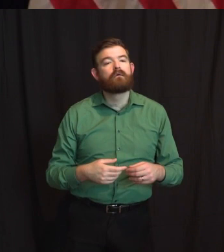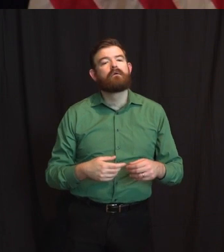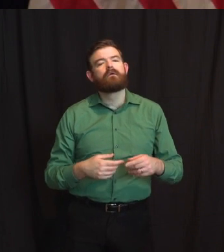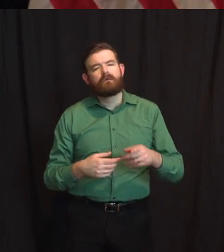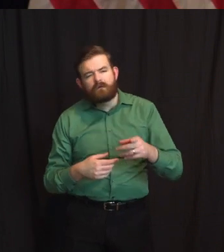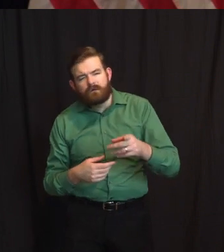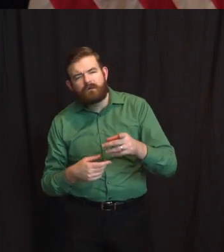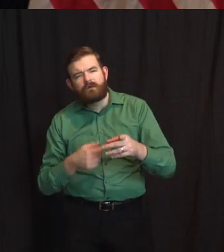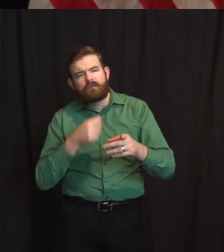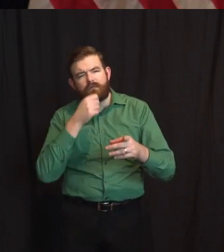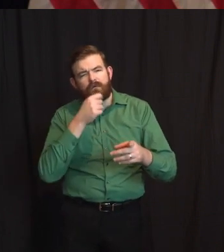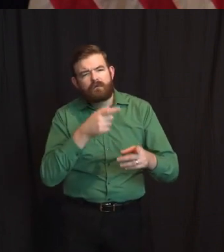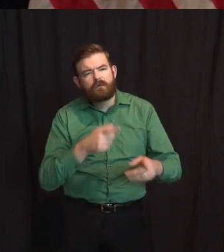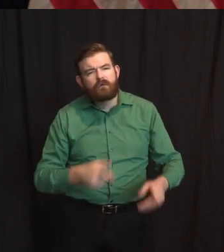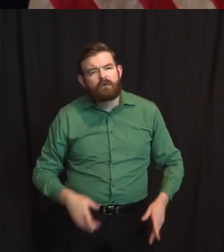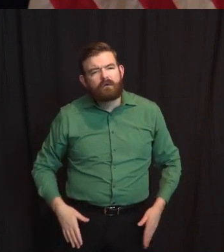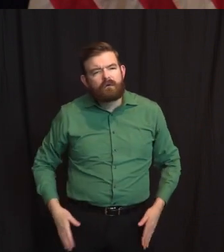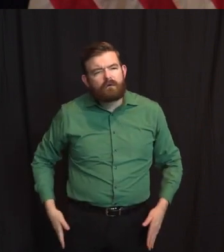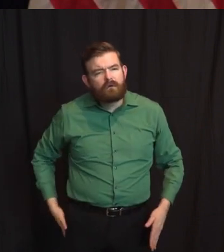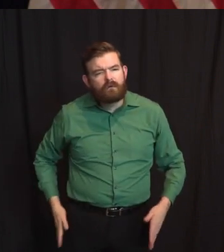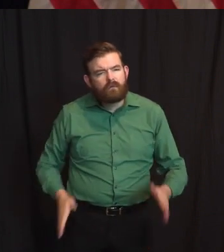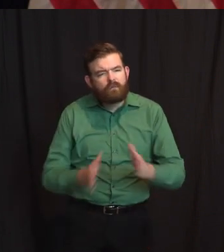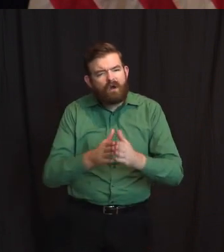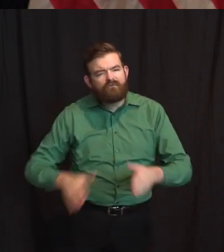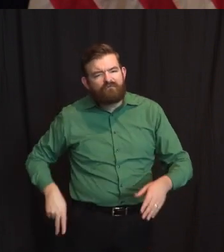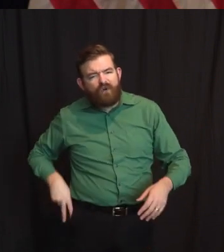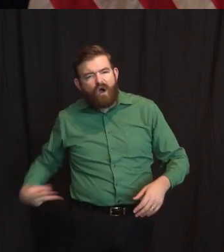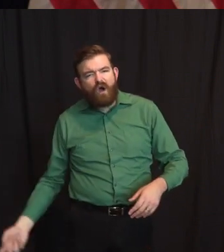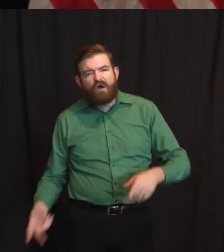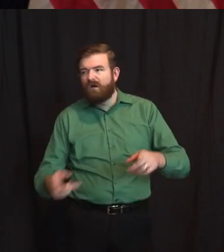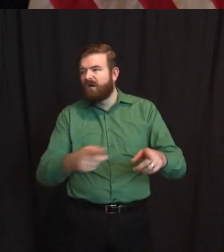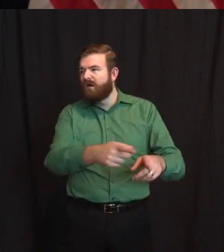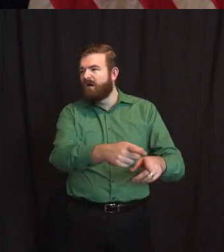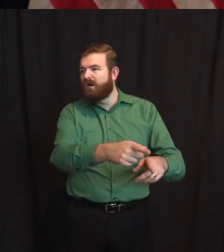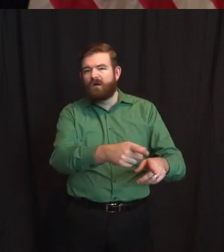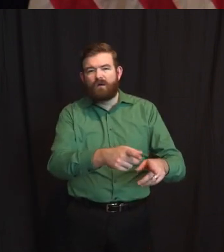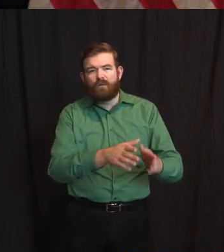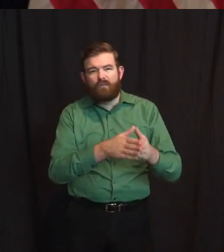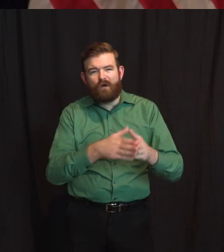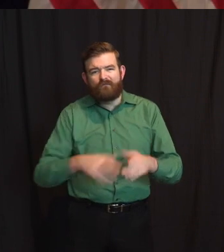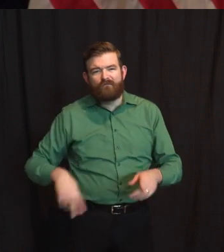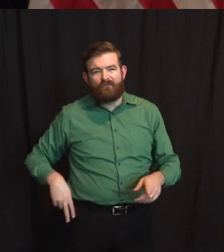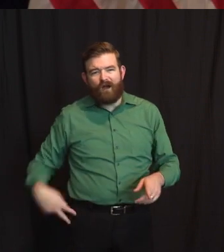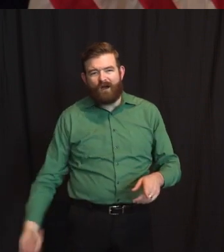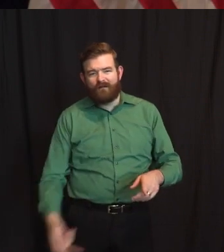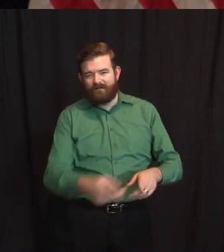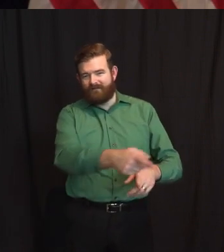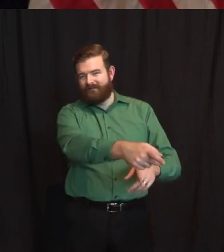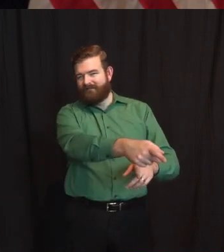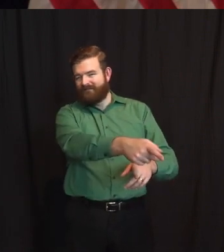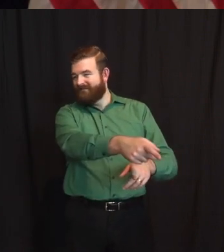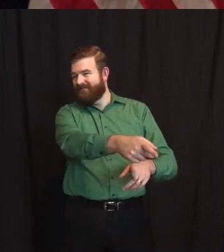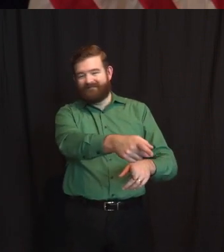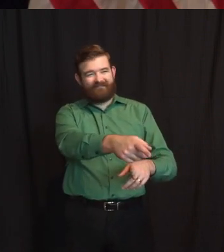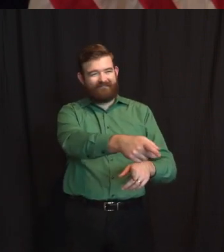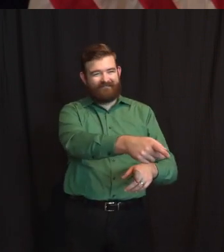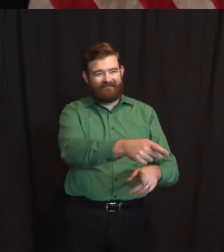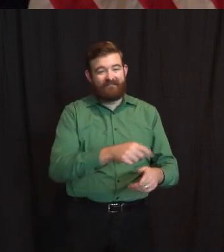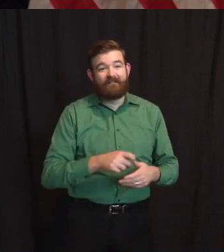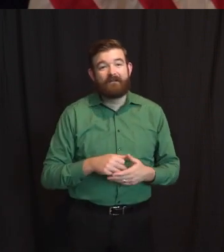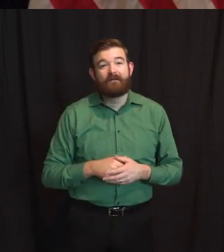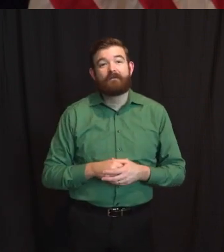you don't leave here because Matt or someone else, I'm sure, will be happy to see that. So,